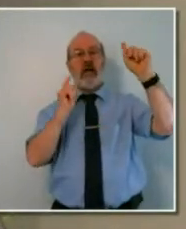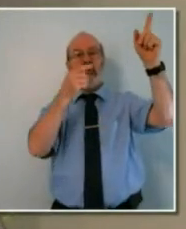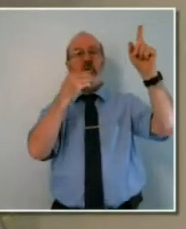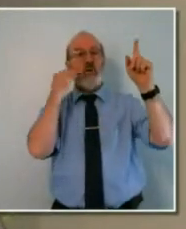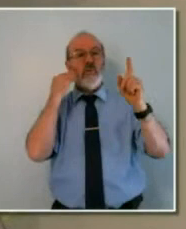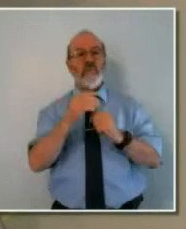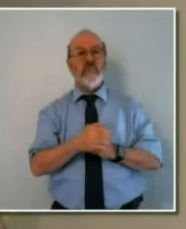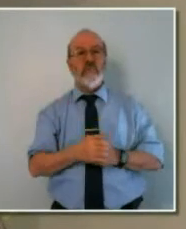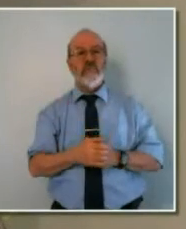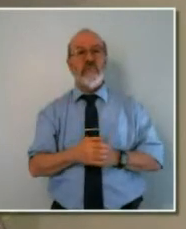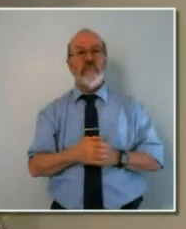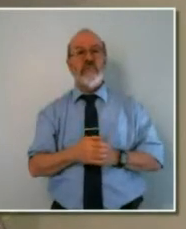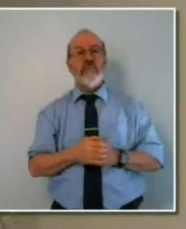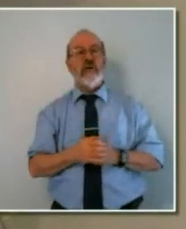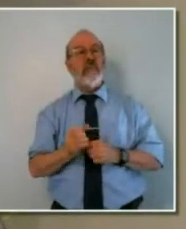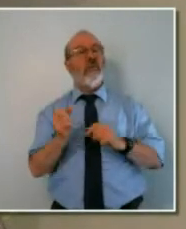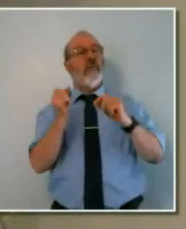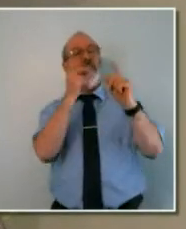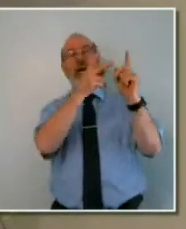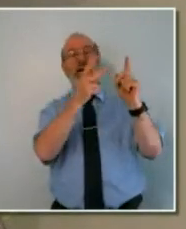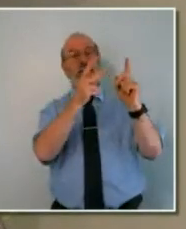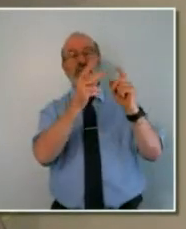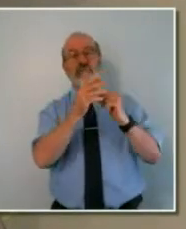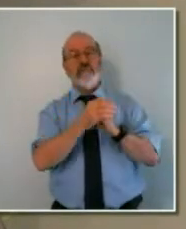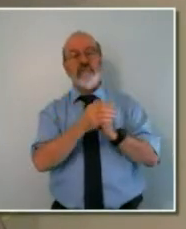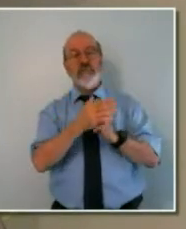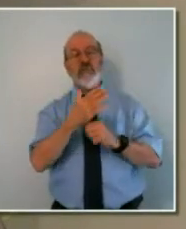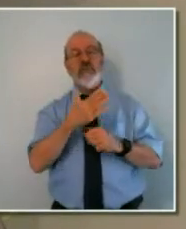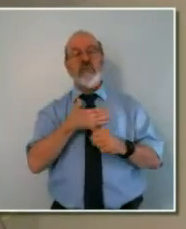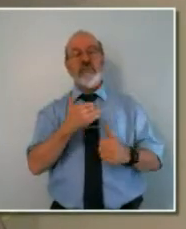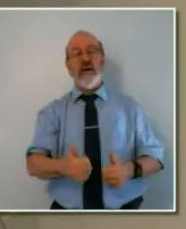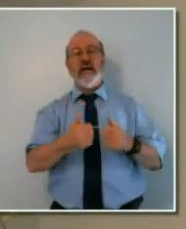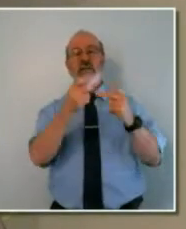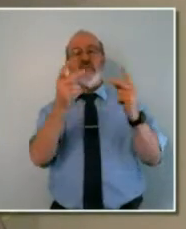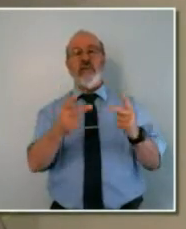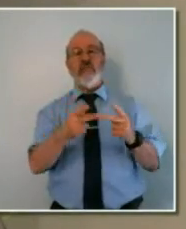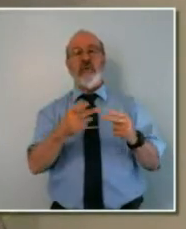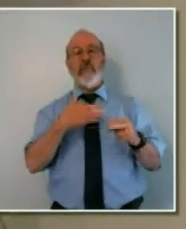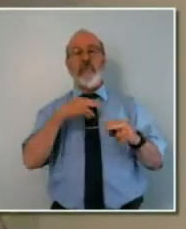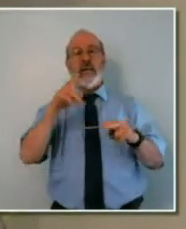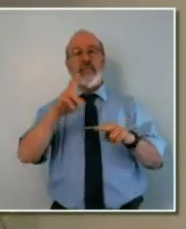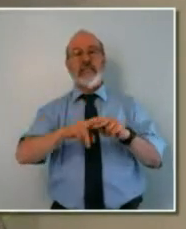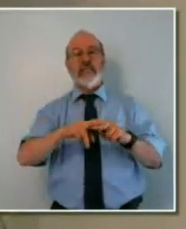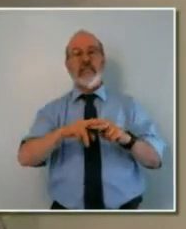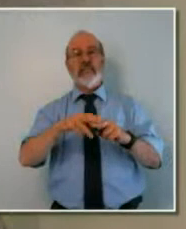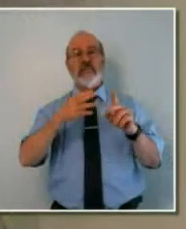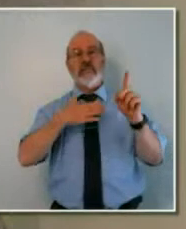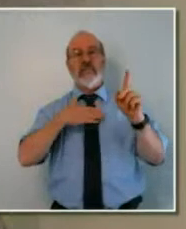I'm going back to my dwelling place, to my seat, to my throne.